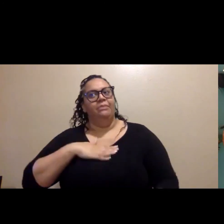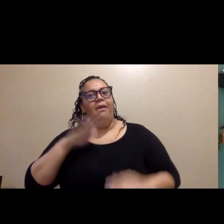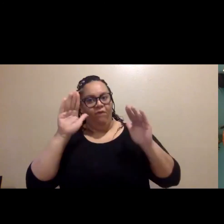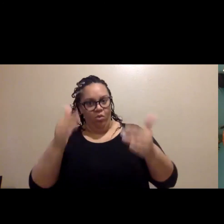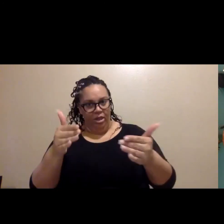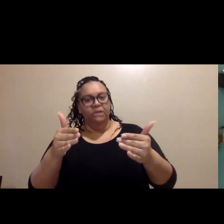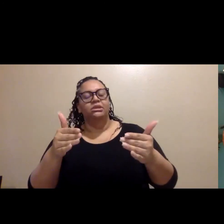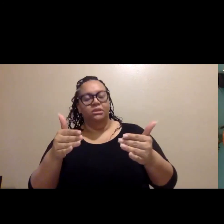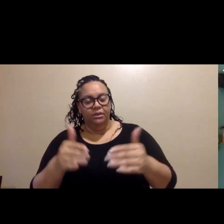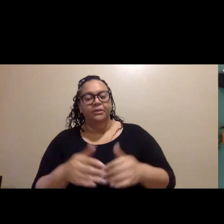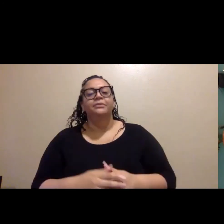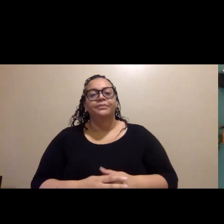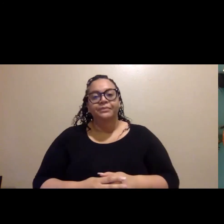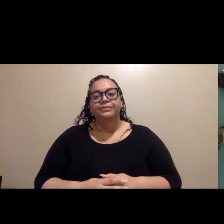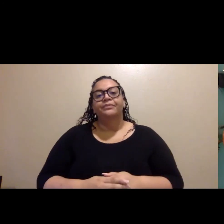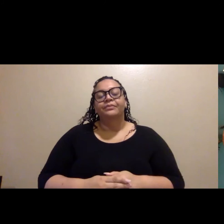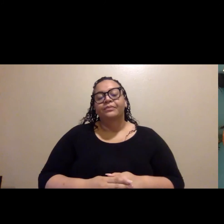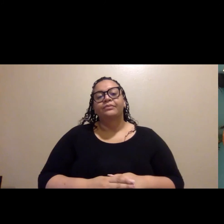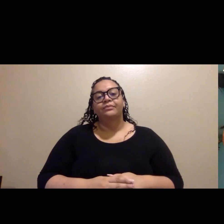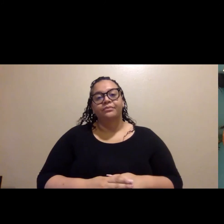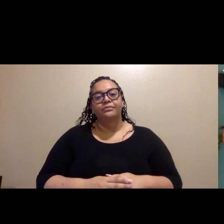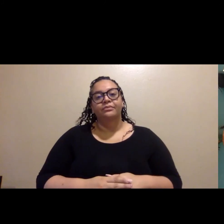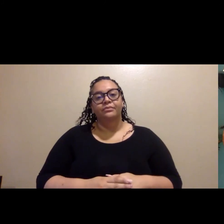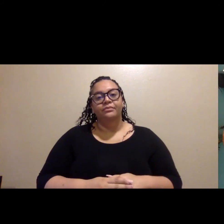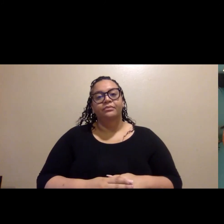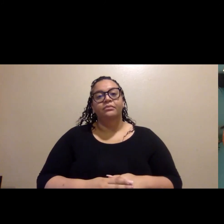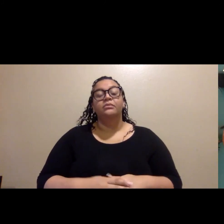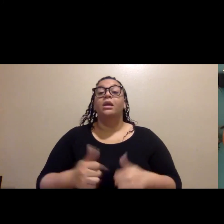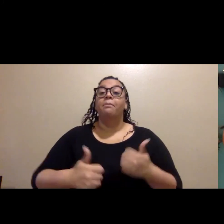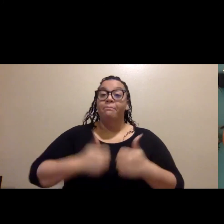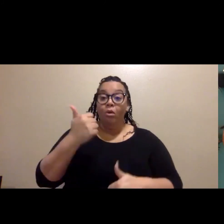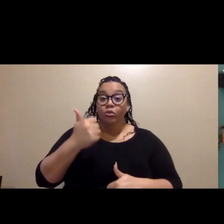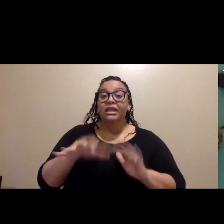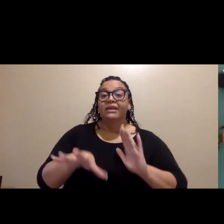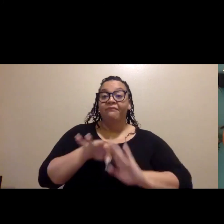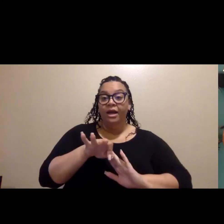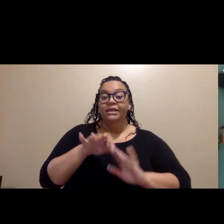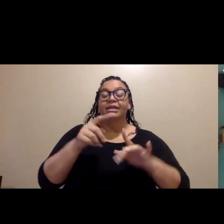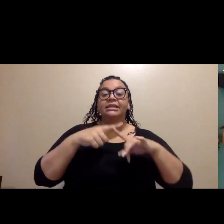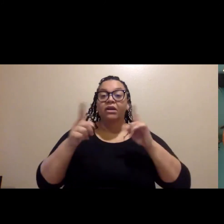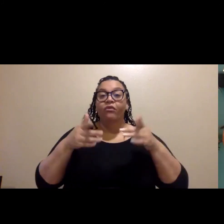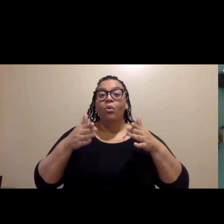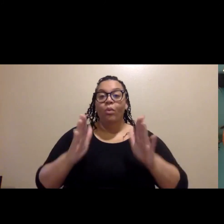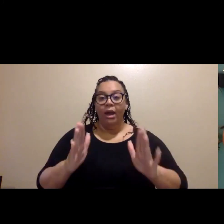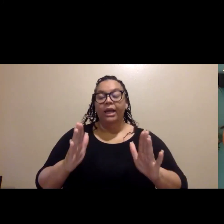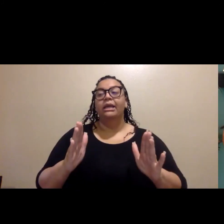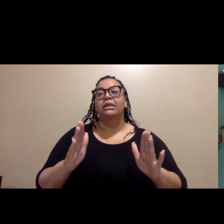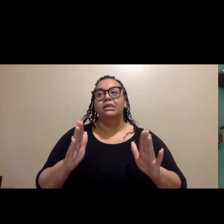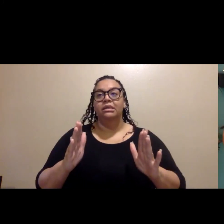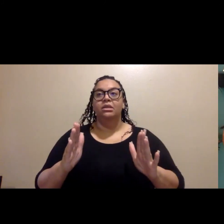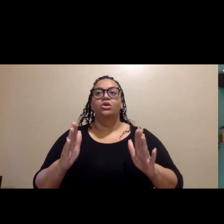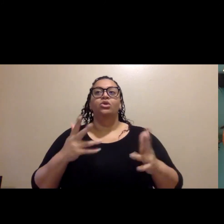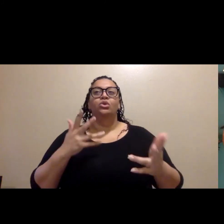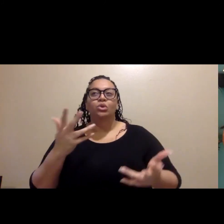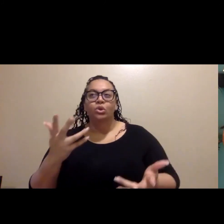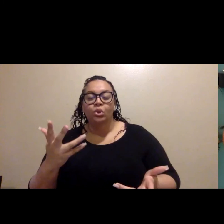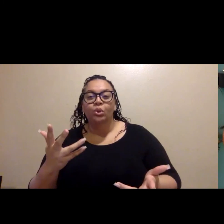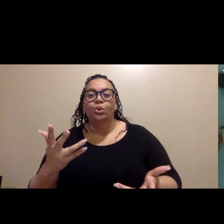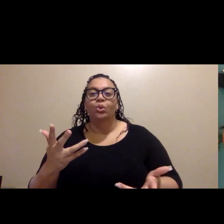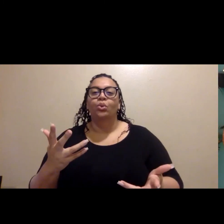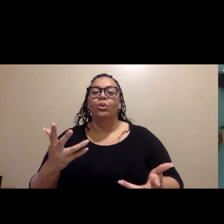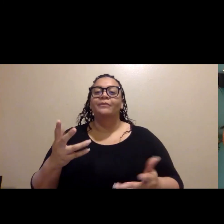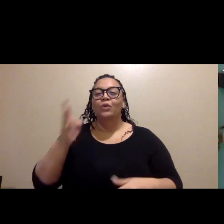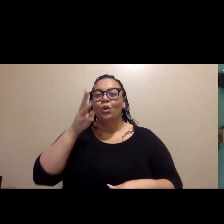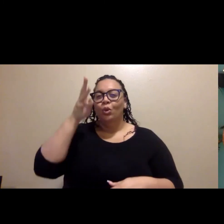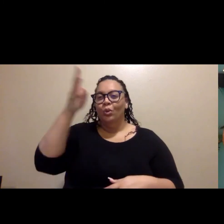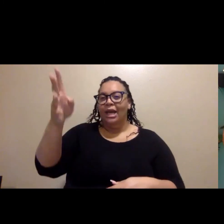on. And mostly just finding different ways to create wellness for